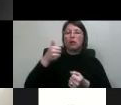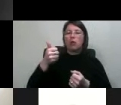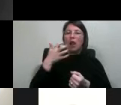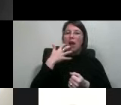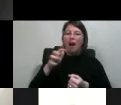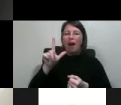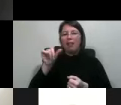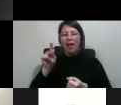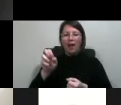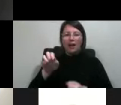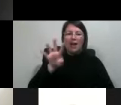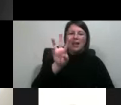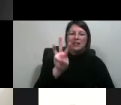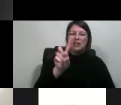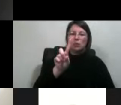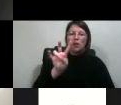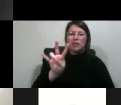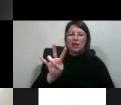at